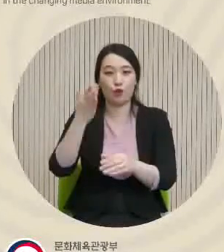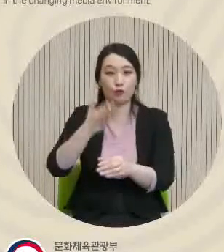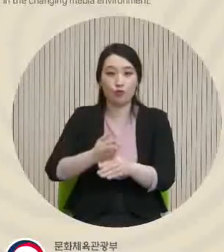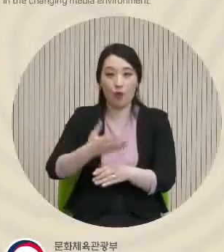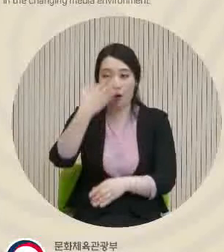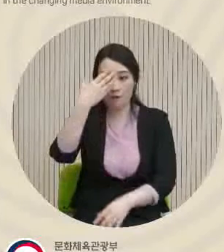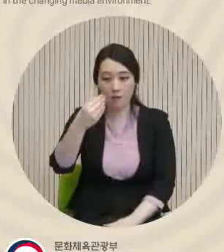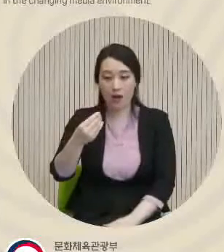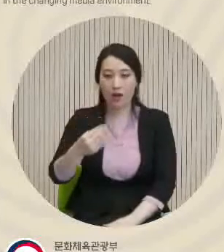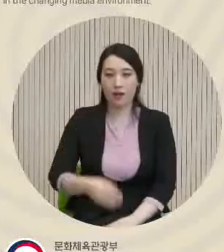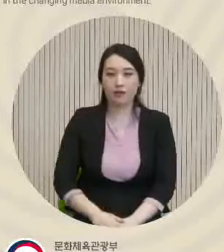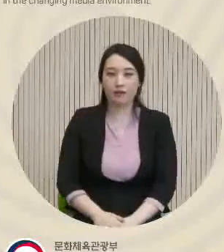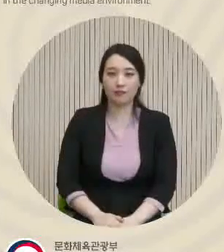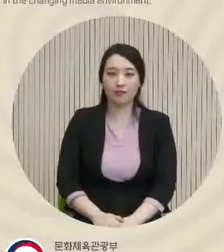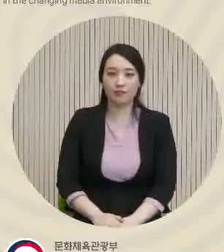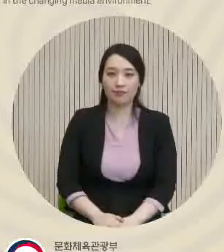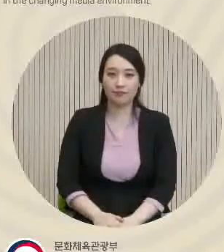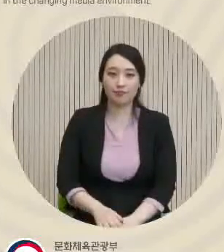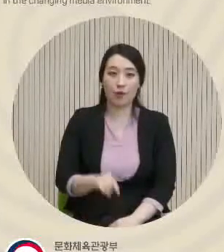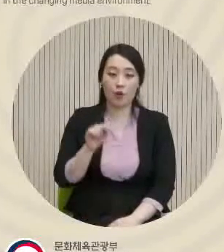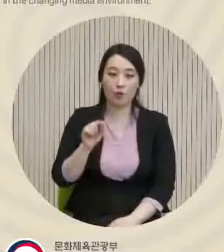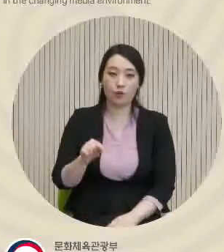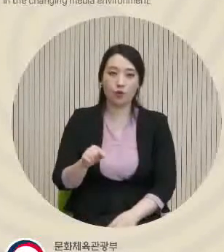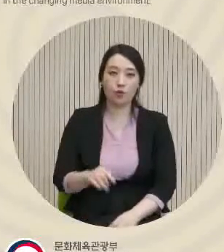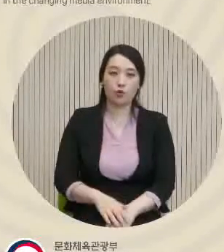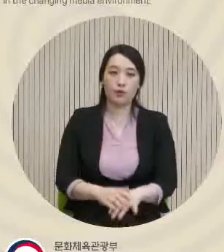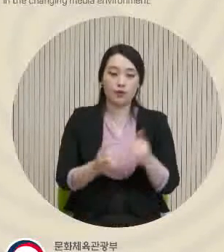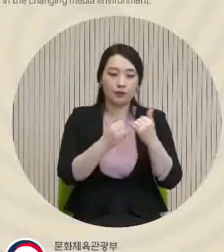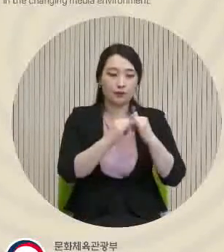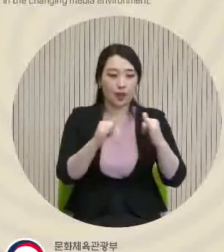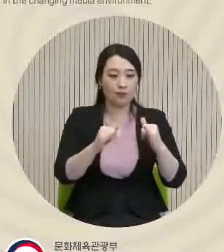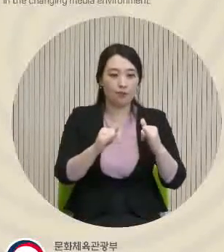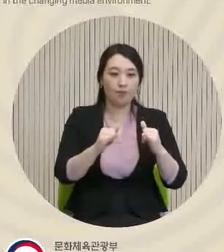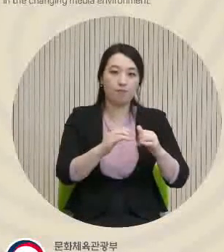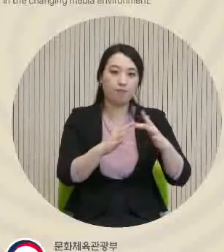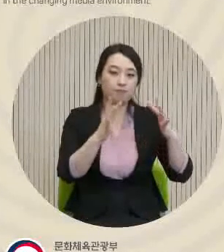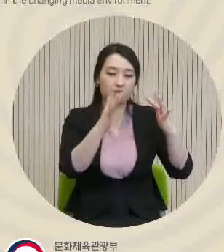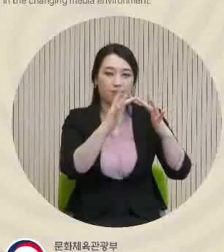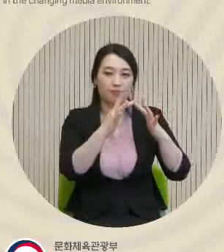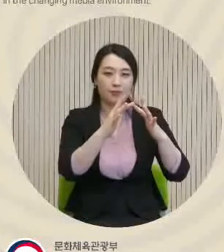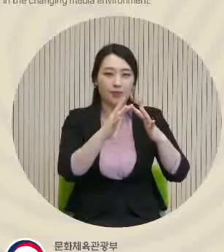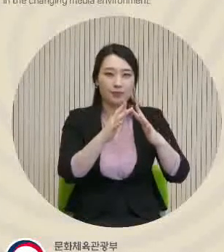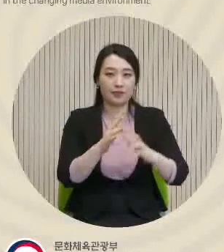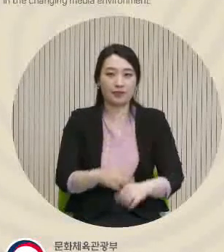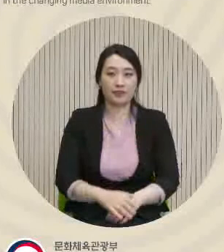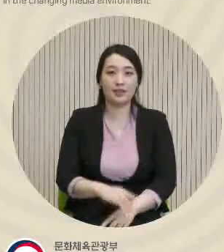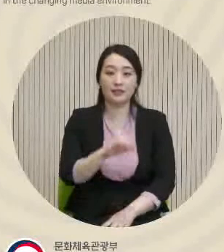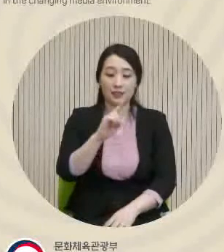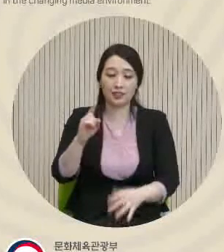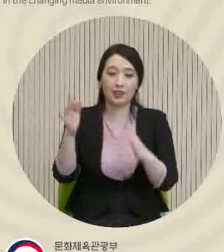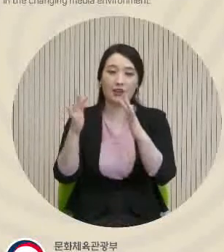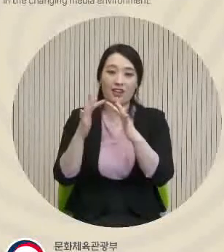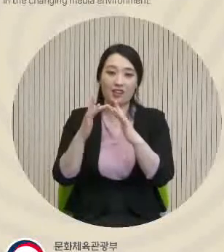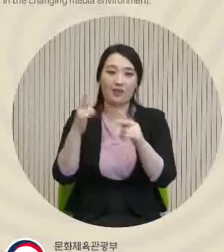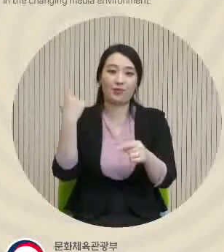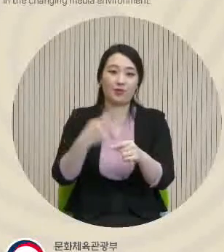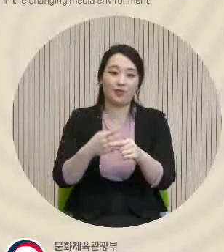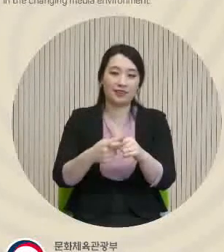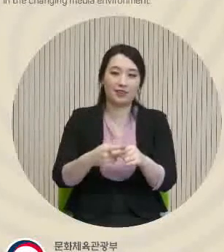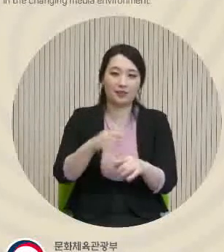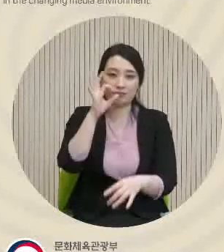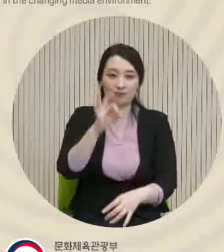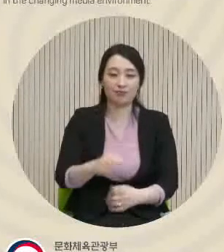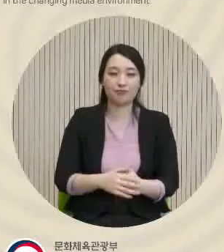this center. So likewise, I thought that the human network was working for